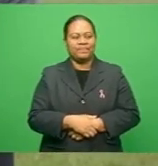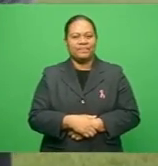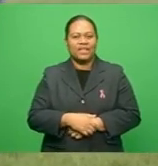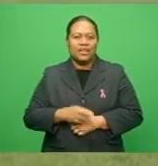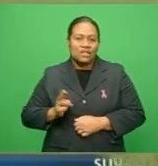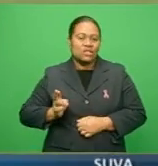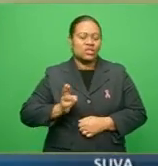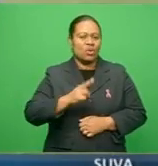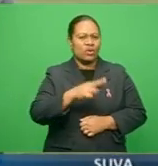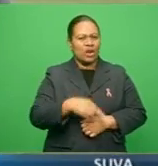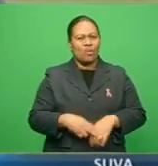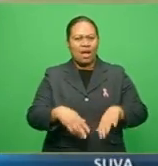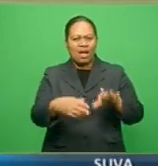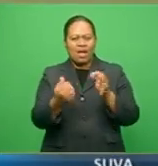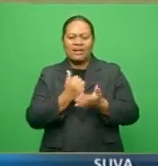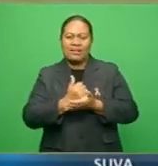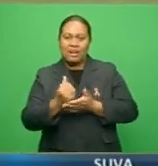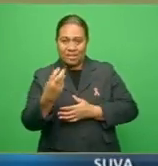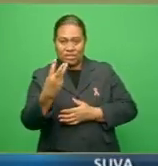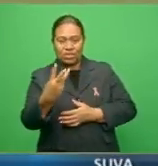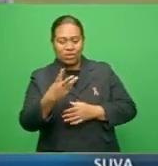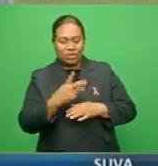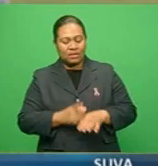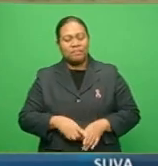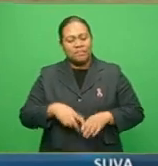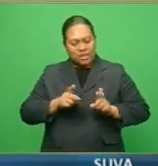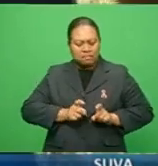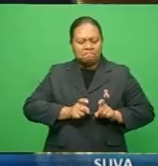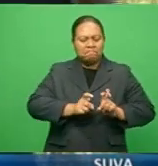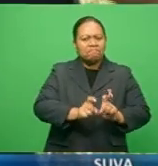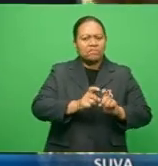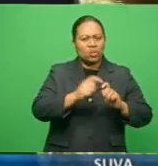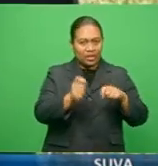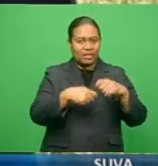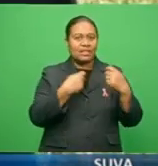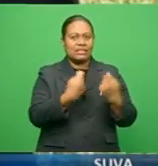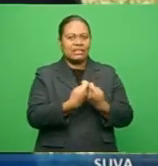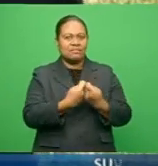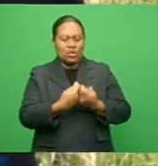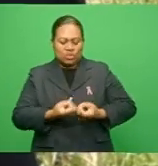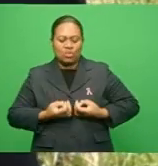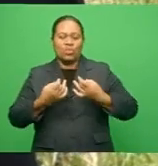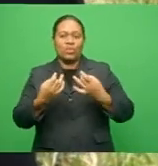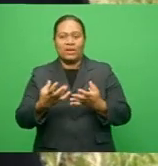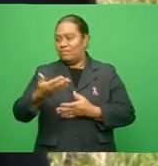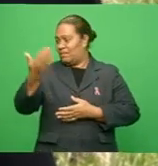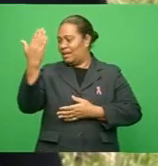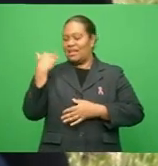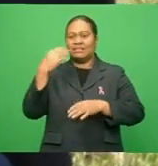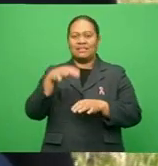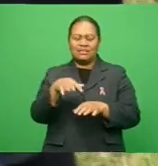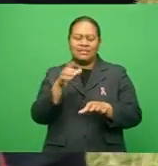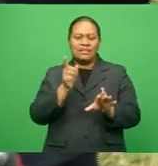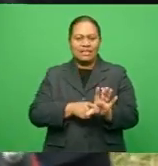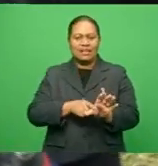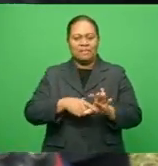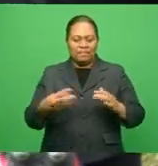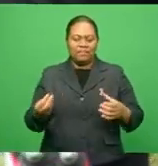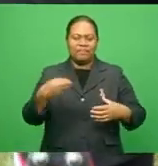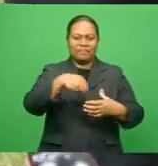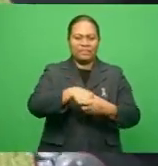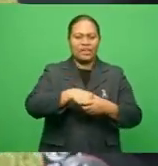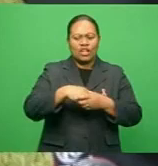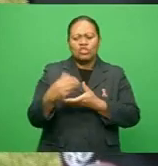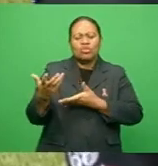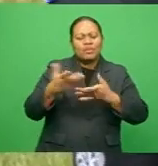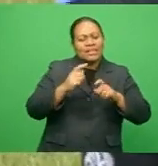Rewa prop Iokombo Mbose stood by his team when they were relegated to the Vanua Cup last year, and he made it his mission to bring